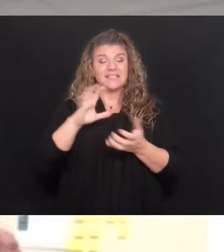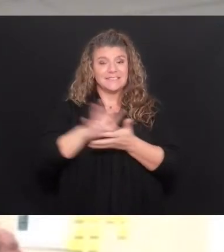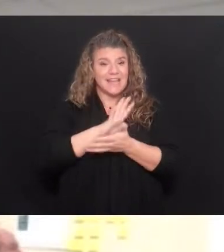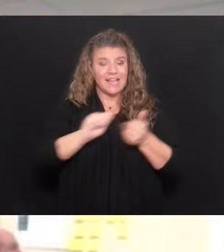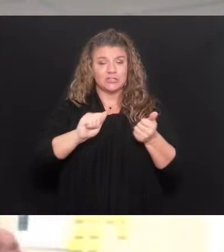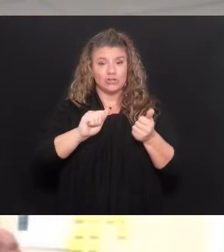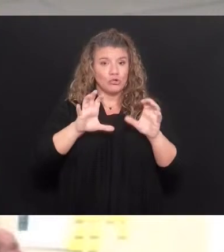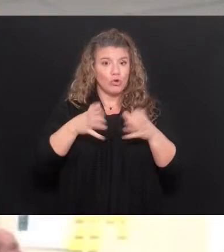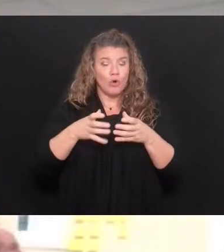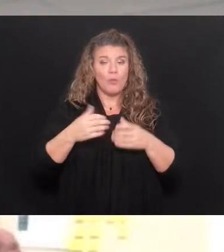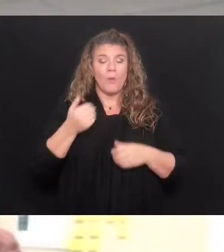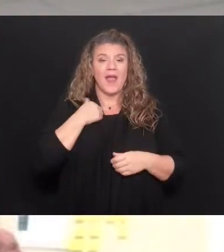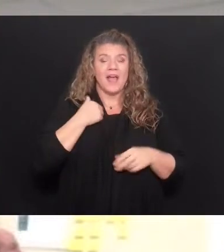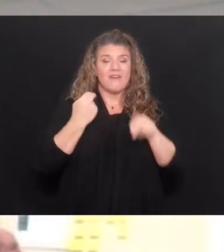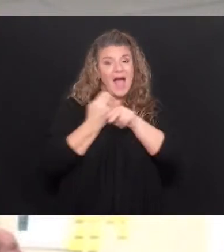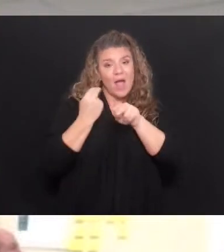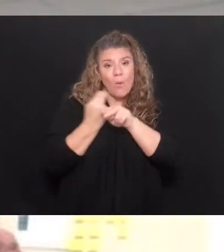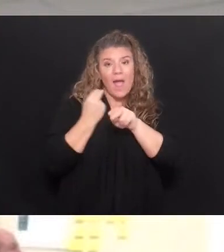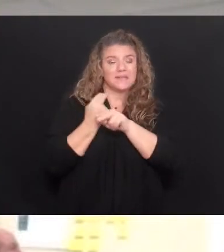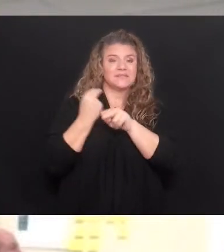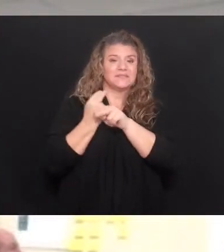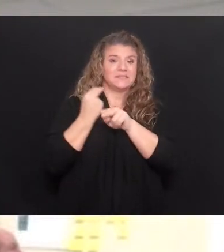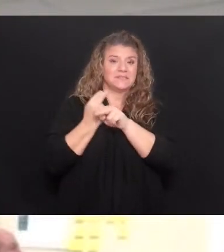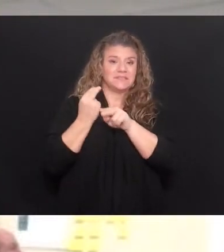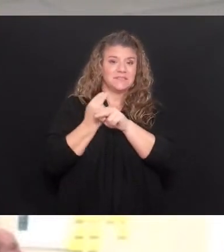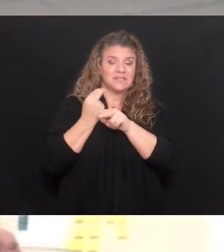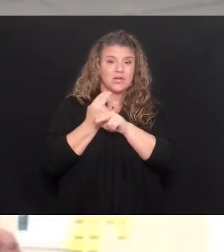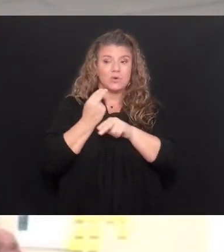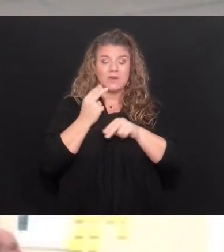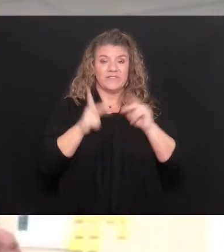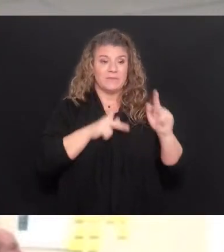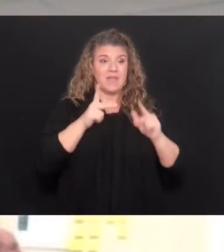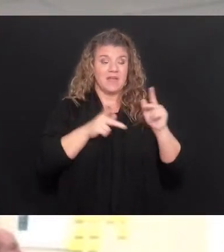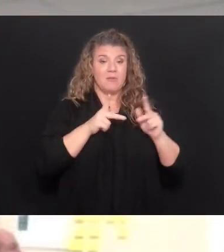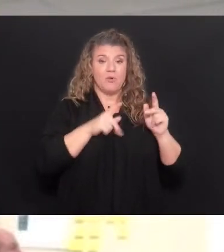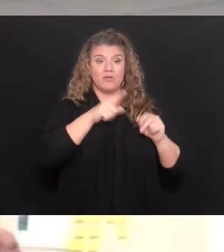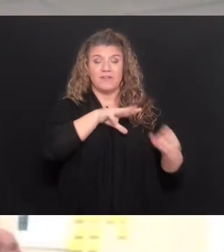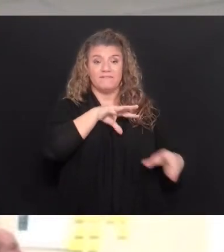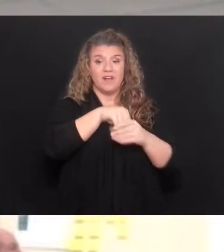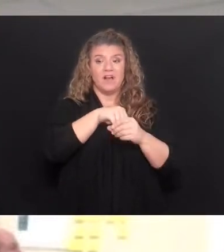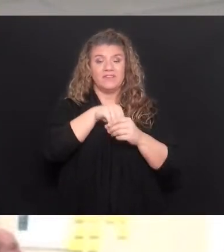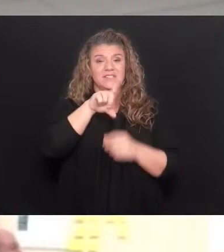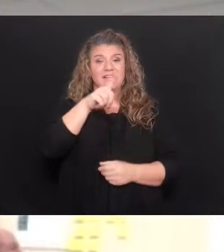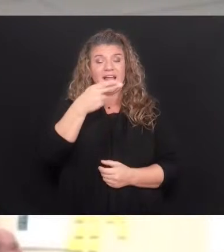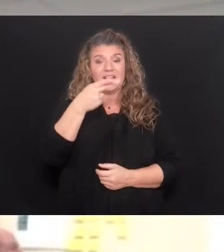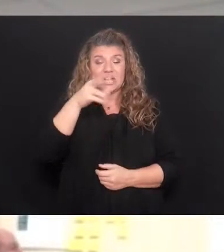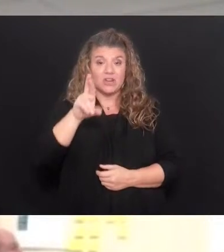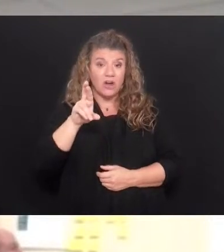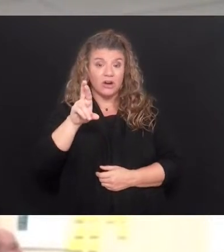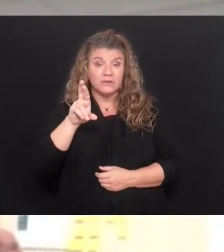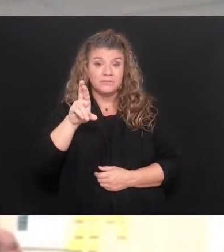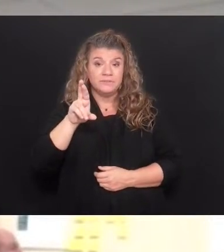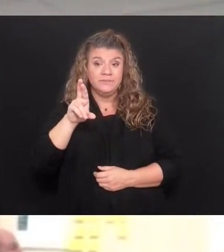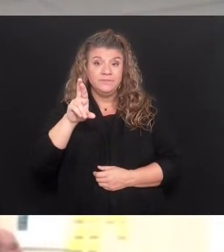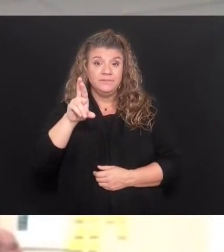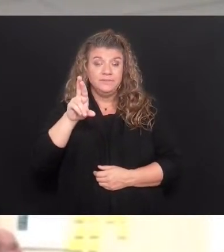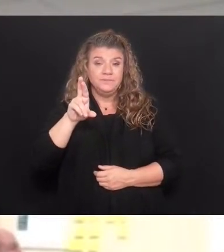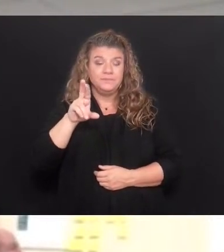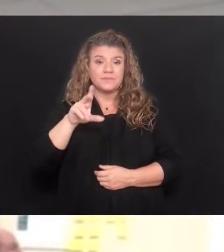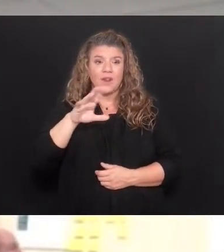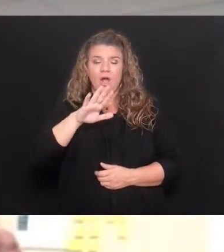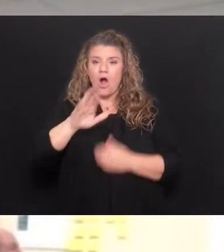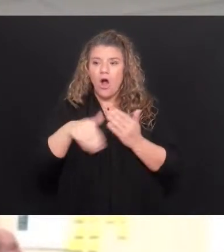got folks here from highways. We've got folks involved from DHHR. All